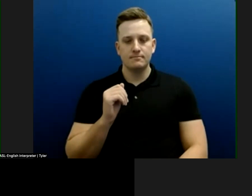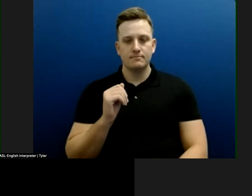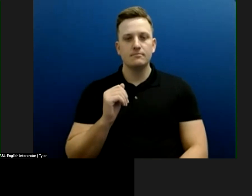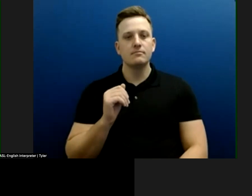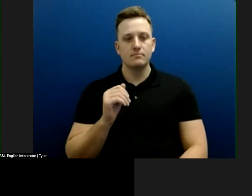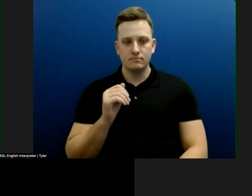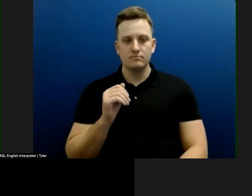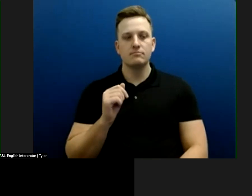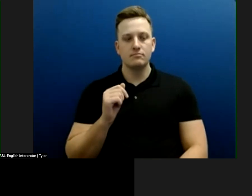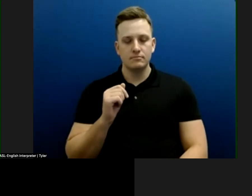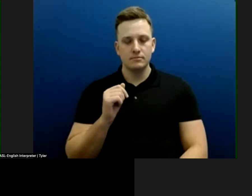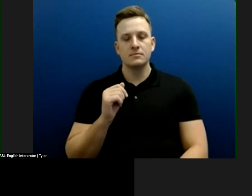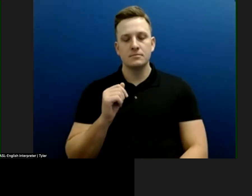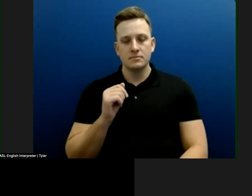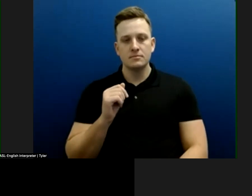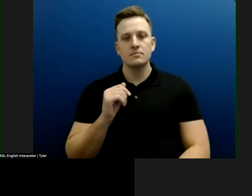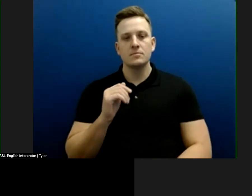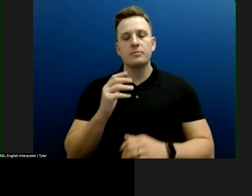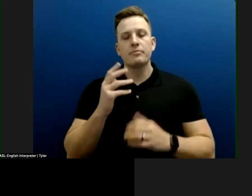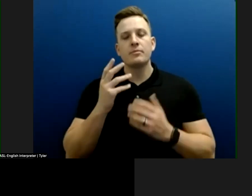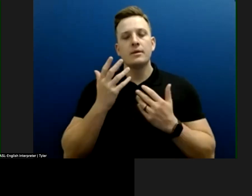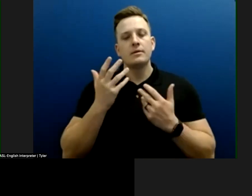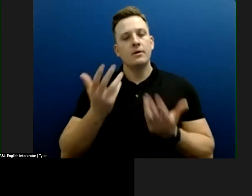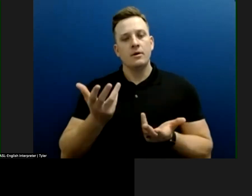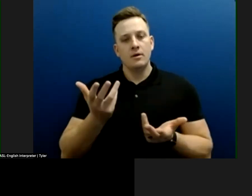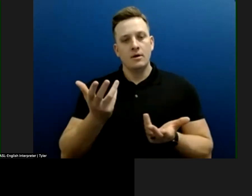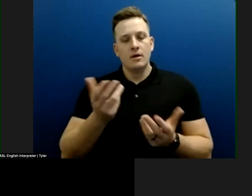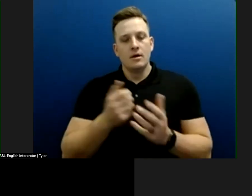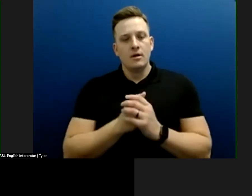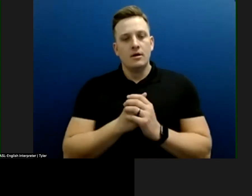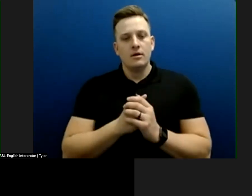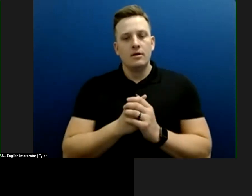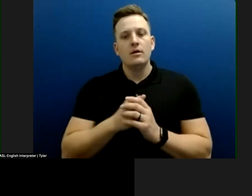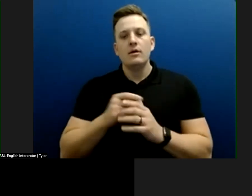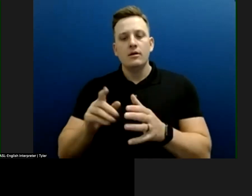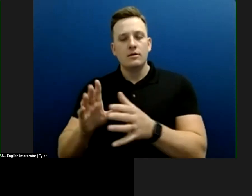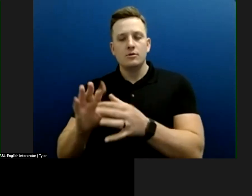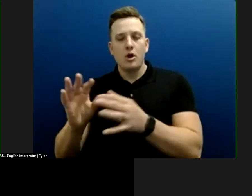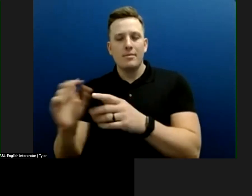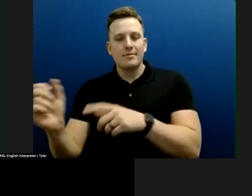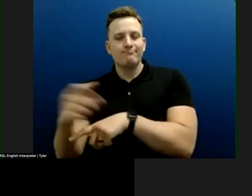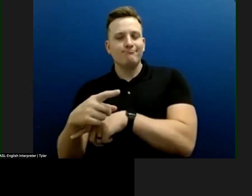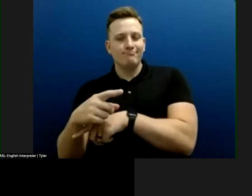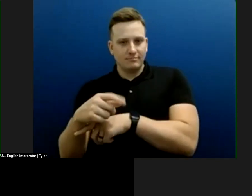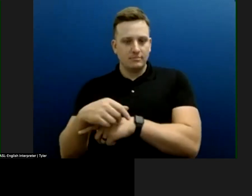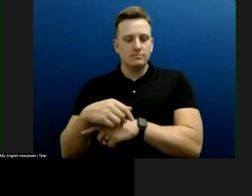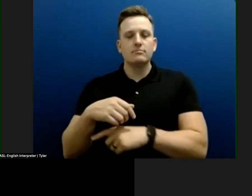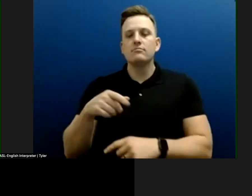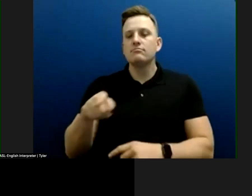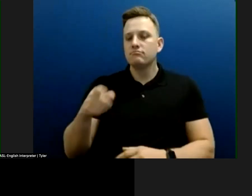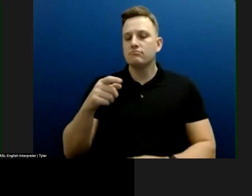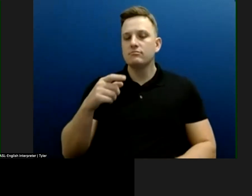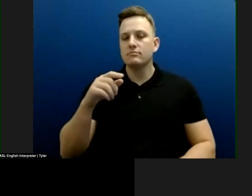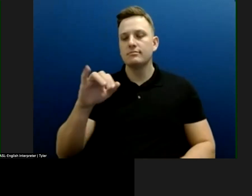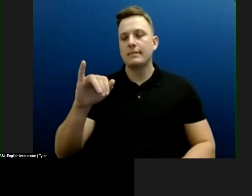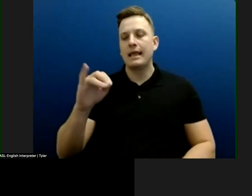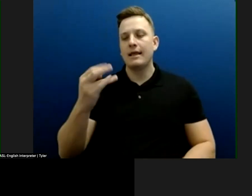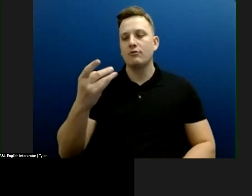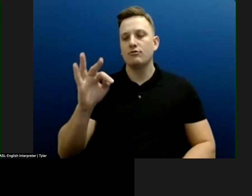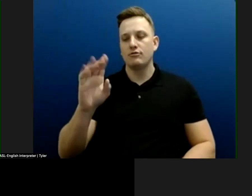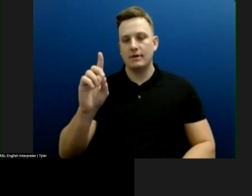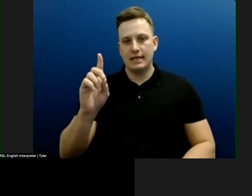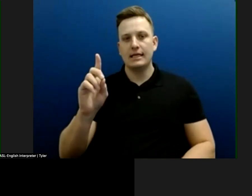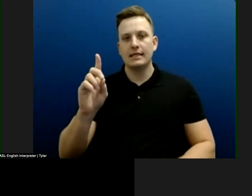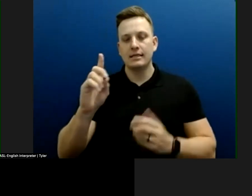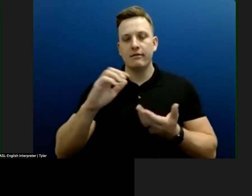So we have a first comment from Teresa about Ingrid is moving her hand back to the